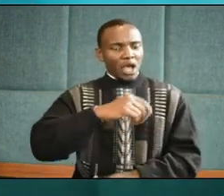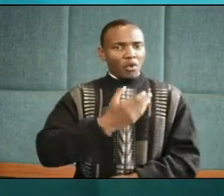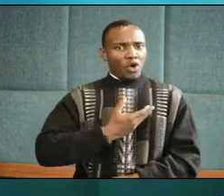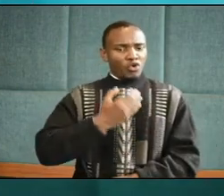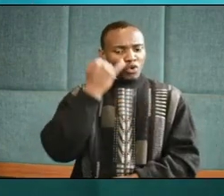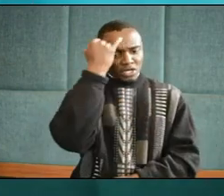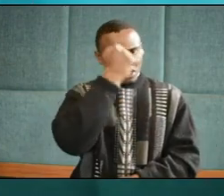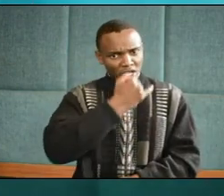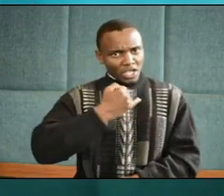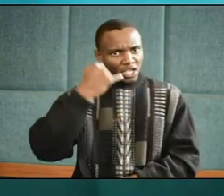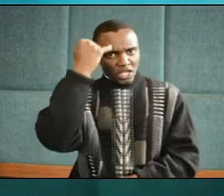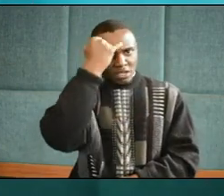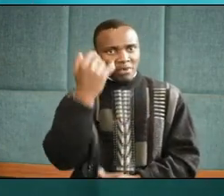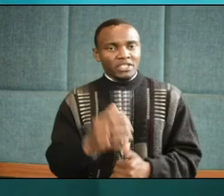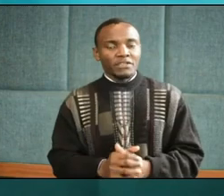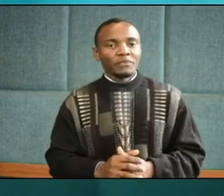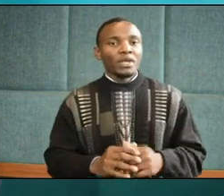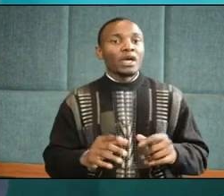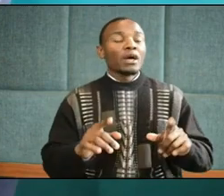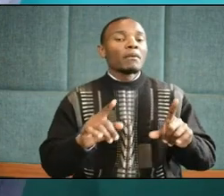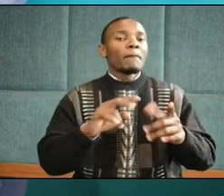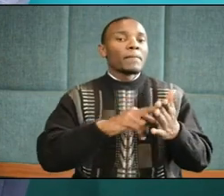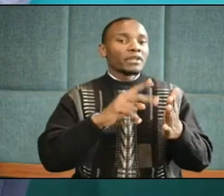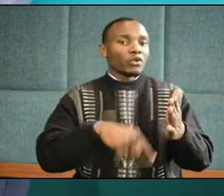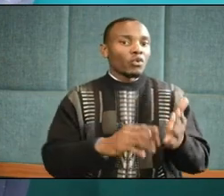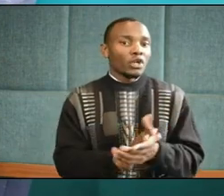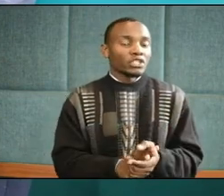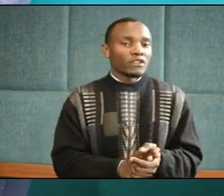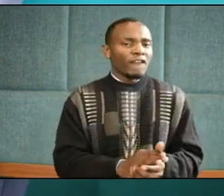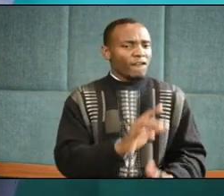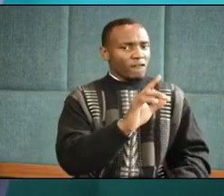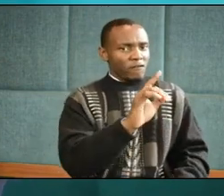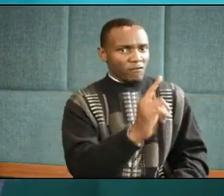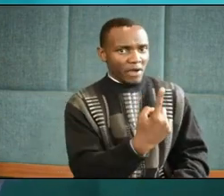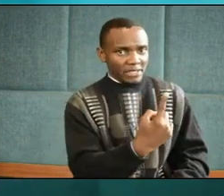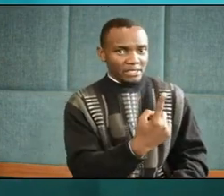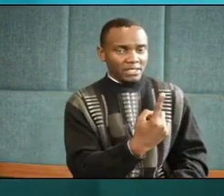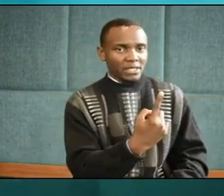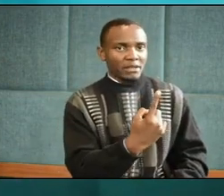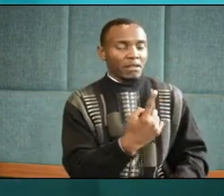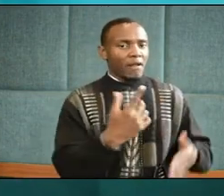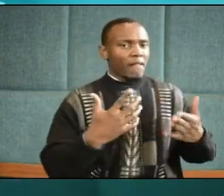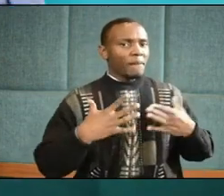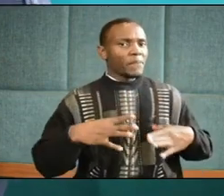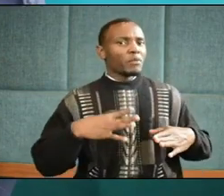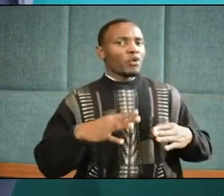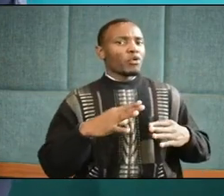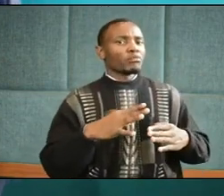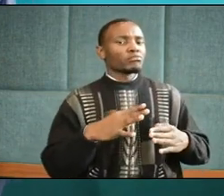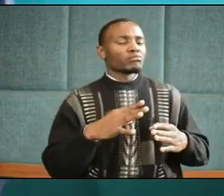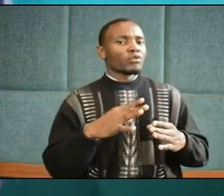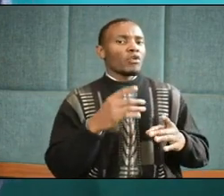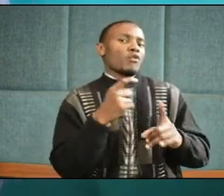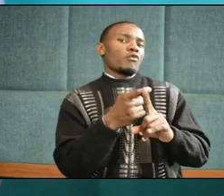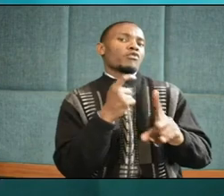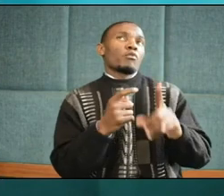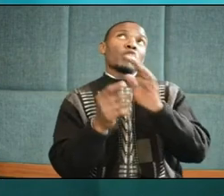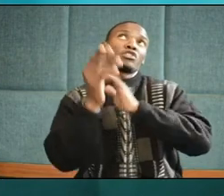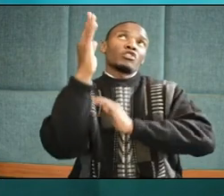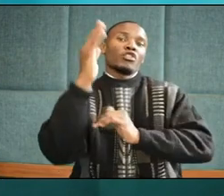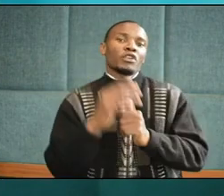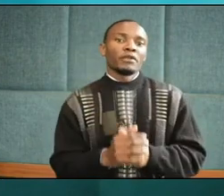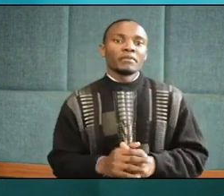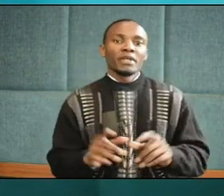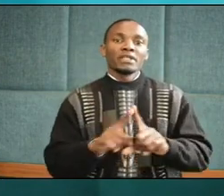own likeness." And therefore, man, first and foremost, came from God. And that